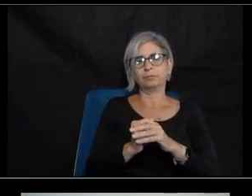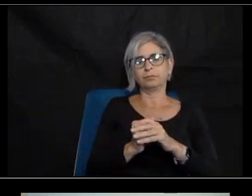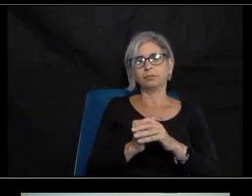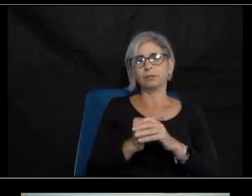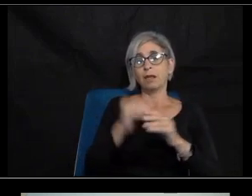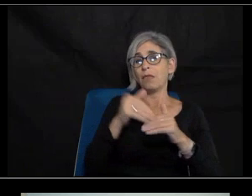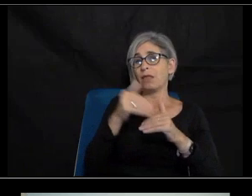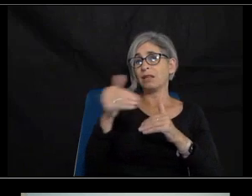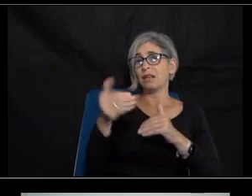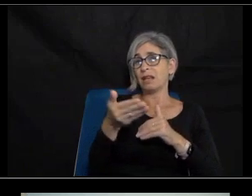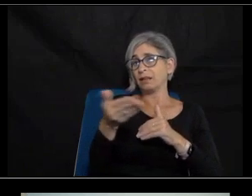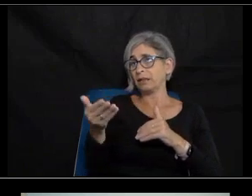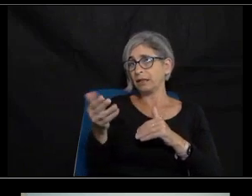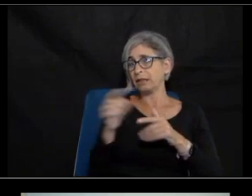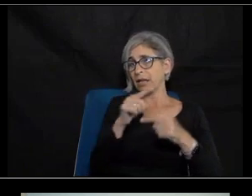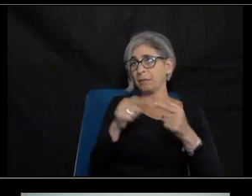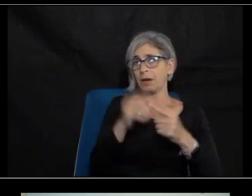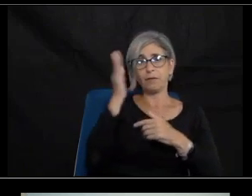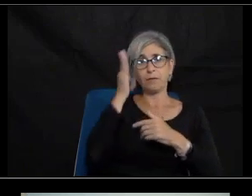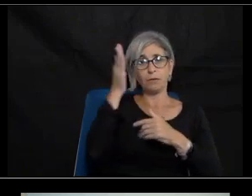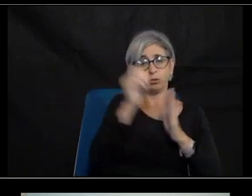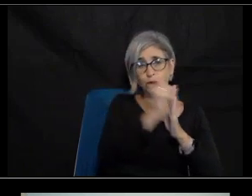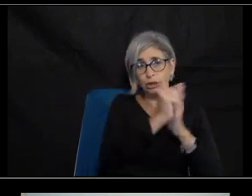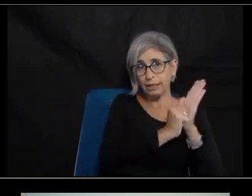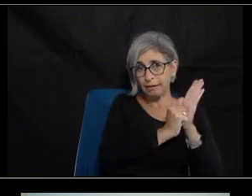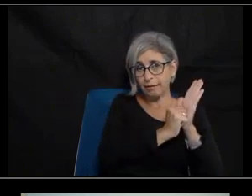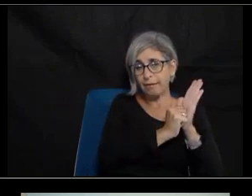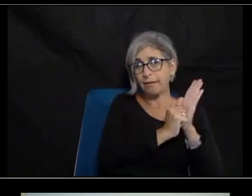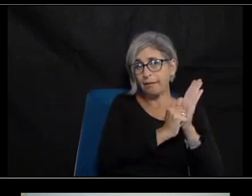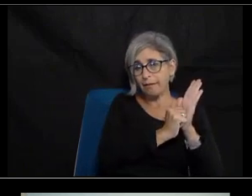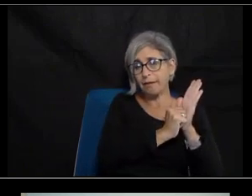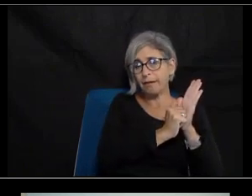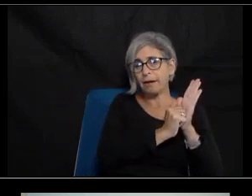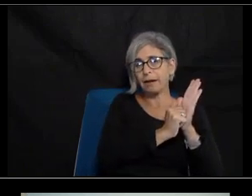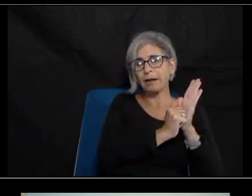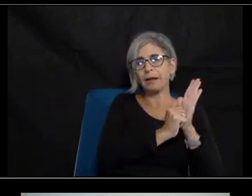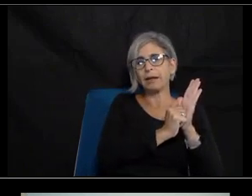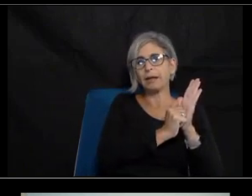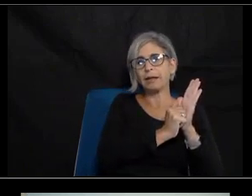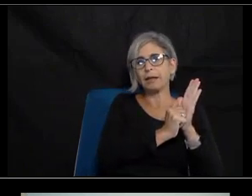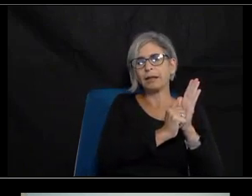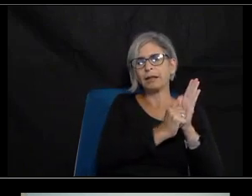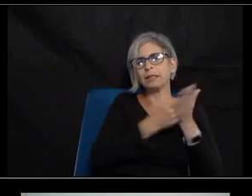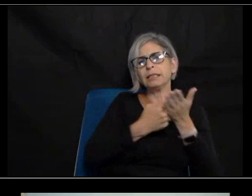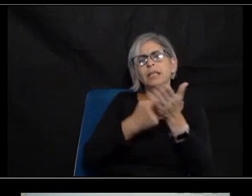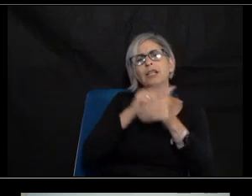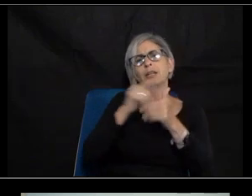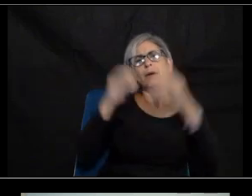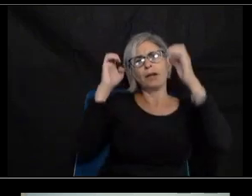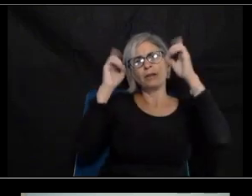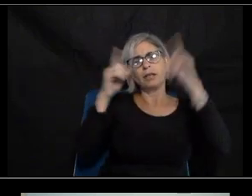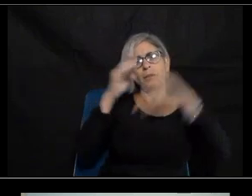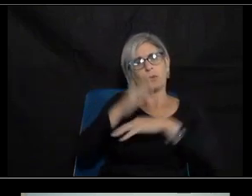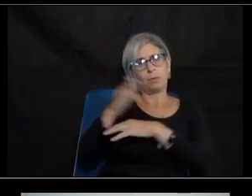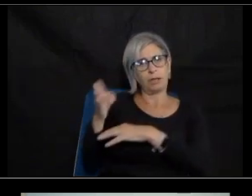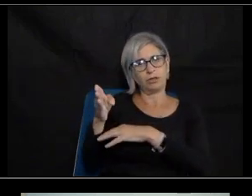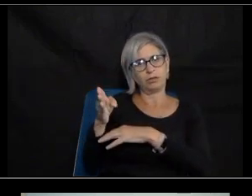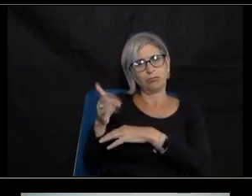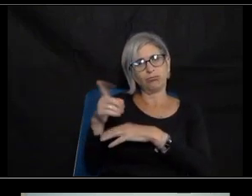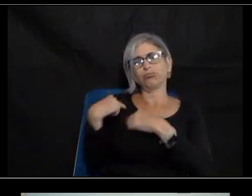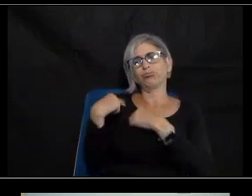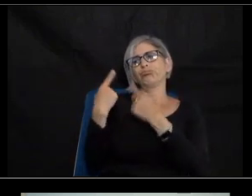The next thing regarding the future agenda, I have it to request a discussion regarding education in Boynton Beach. I think we've been having